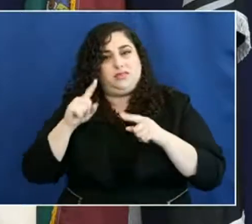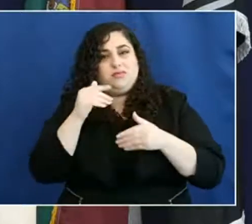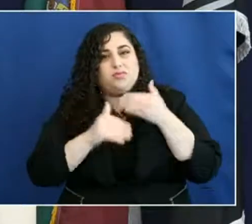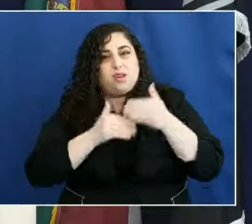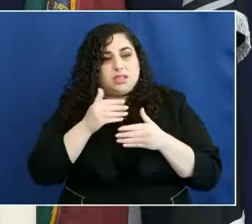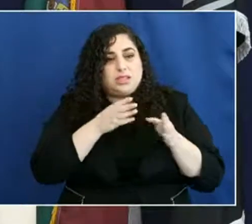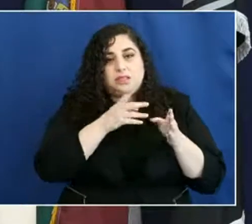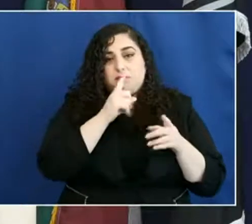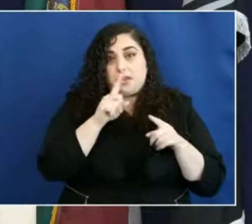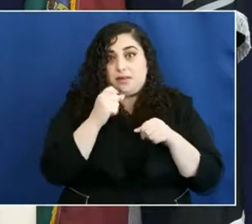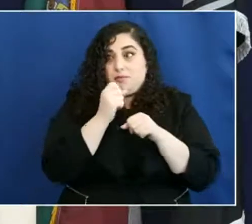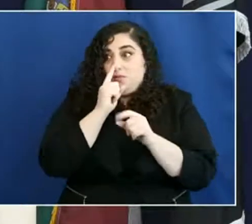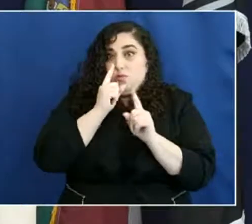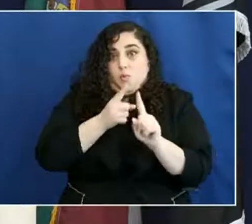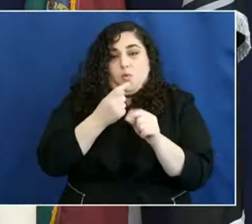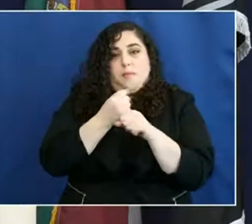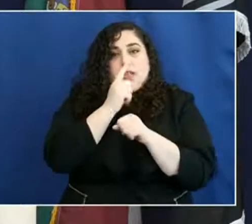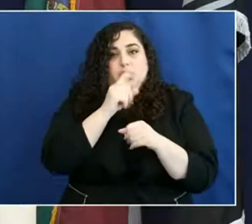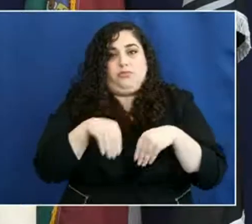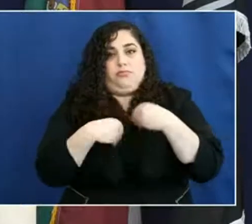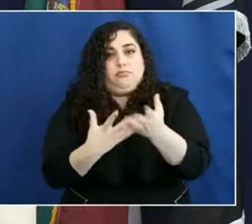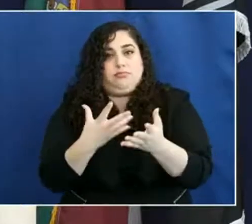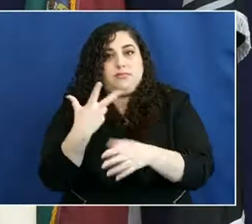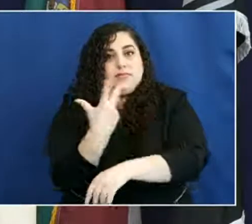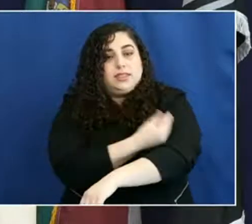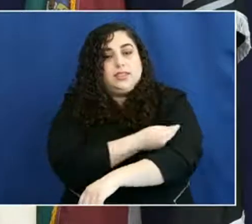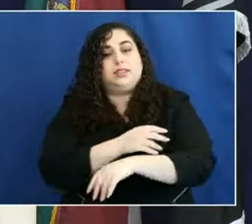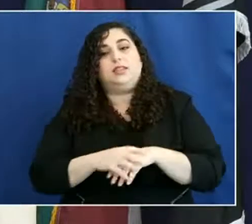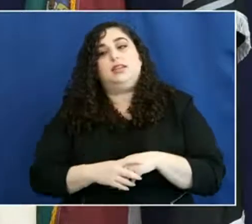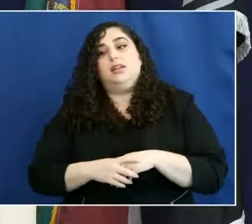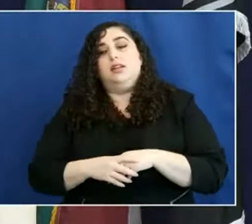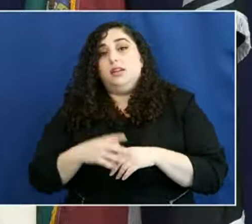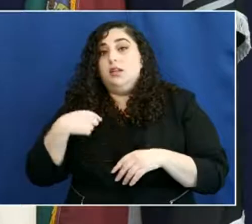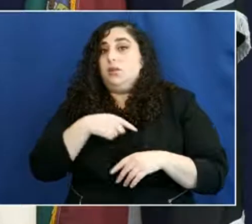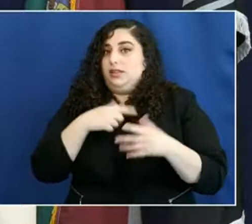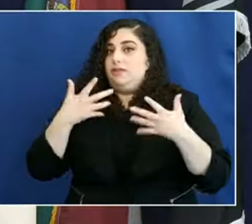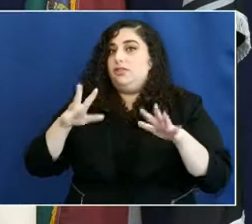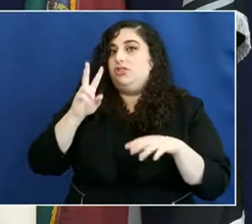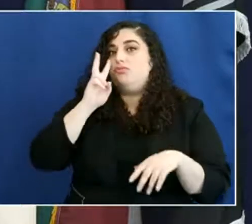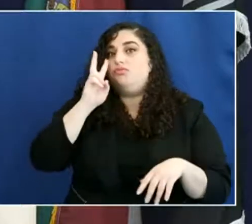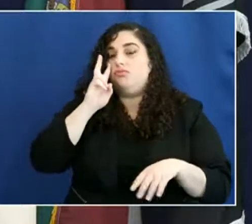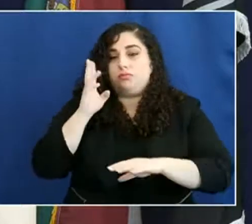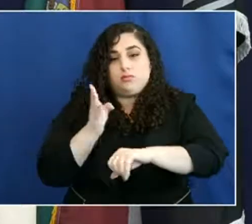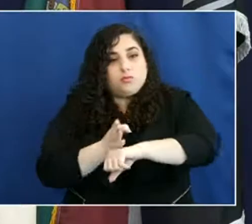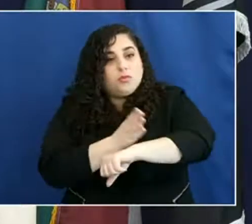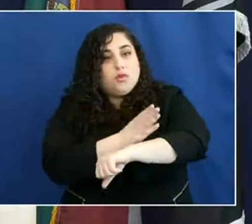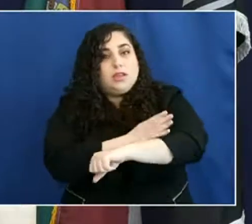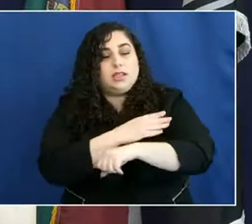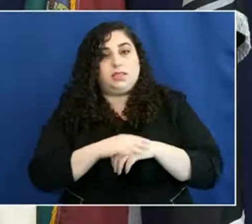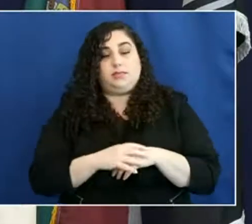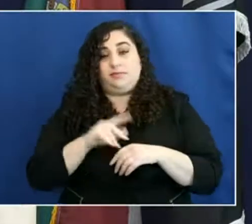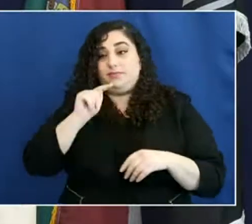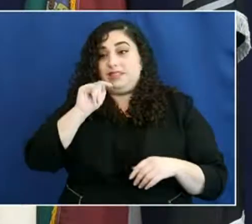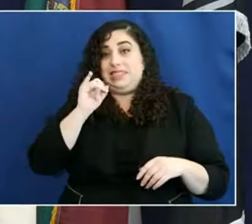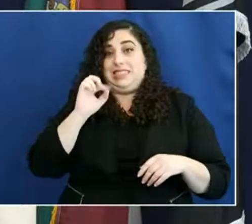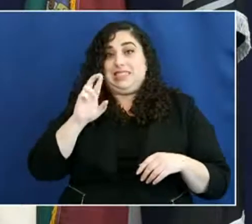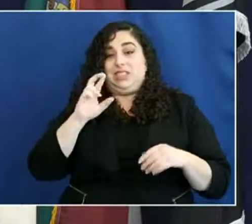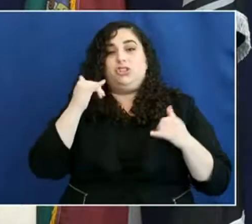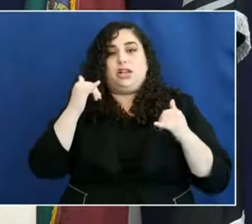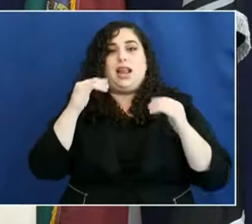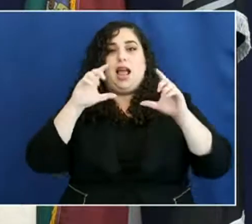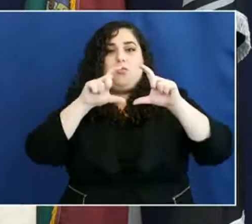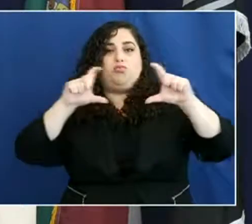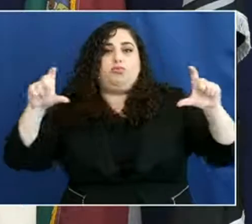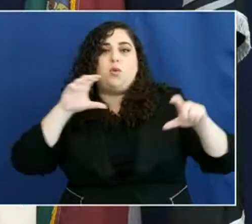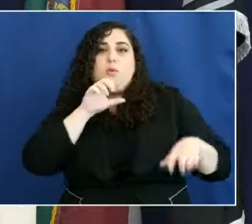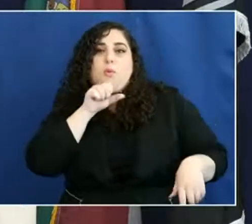vaccines. We do also see continued progress on efforts around moving into the orange tier. We did now